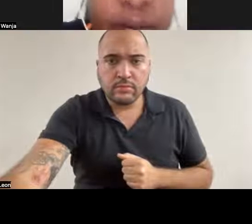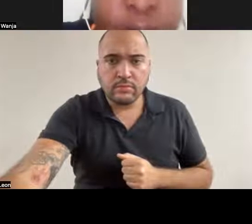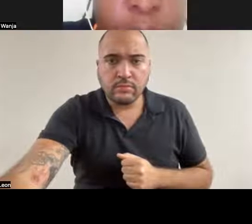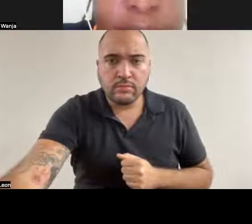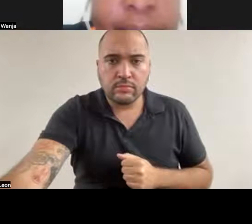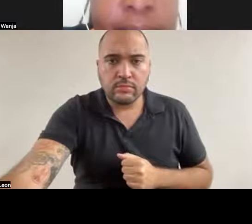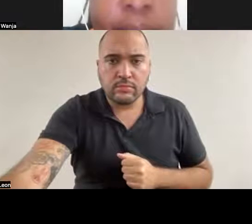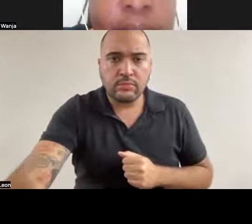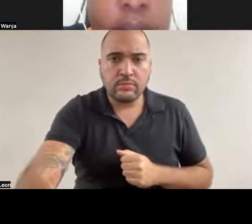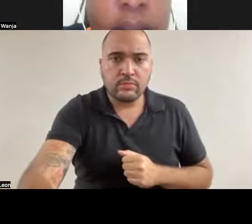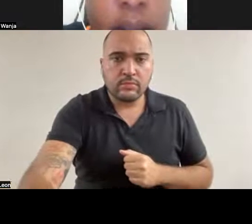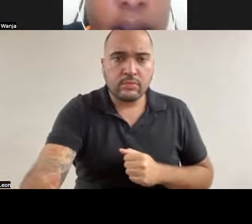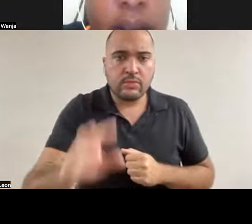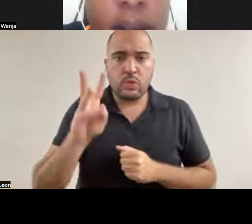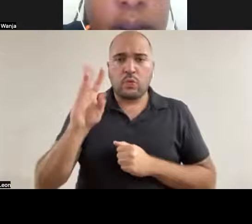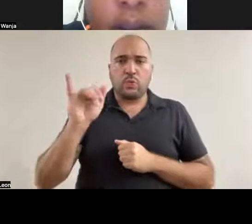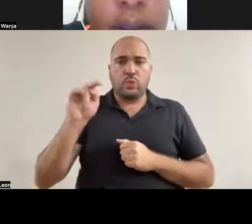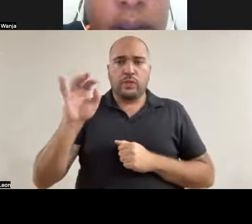Hello, everyone.